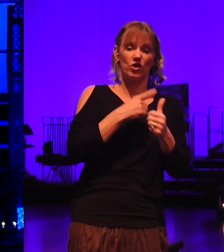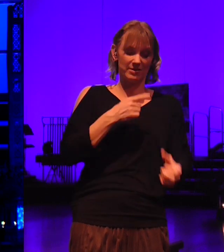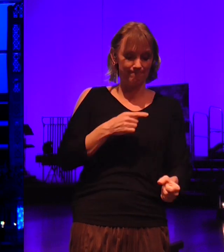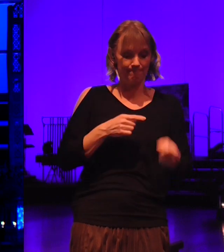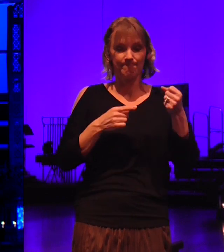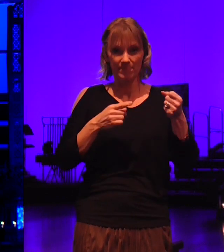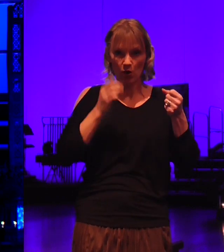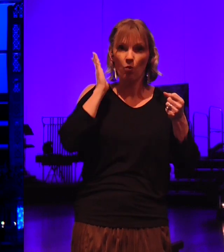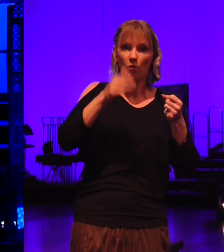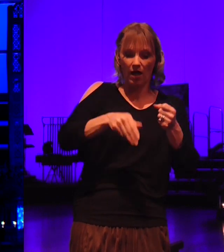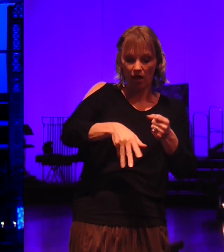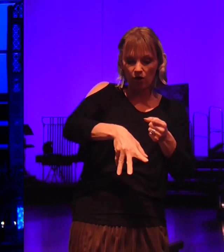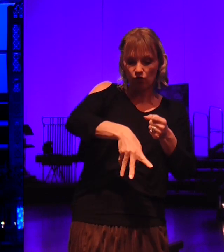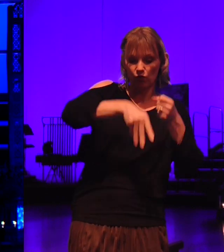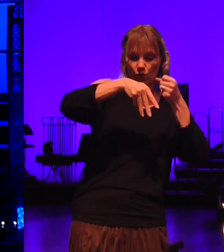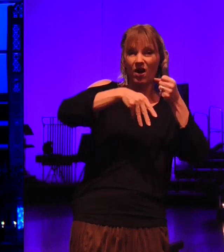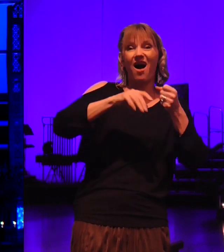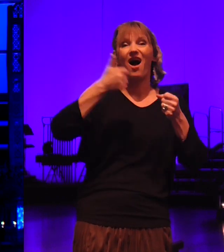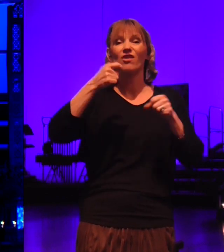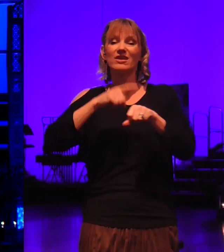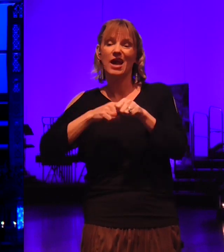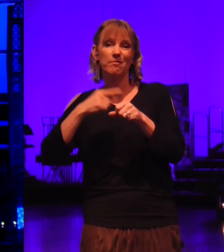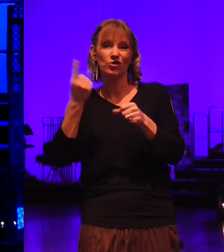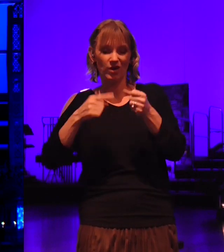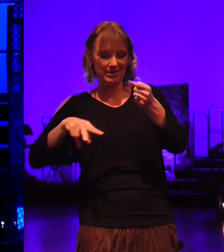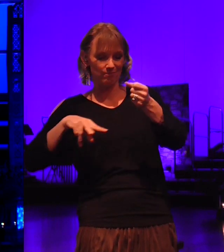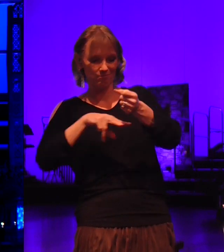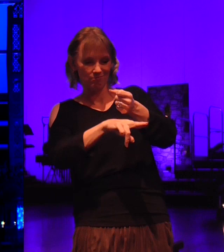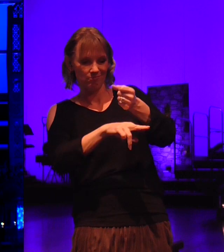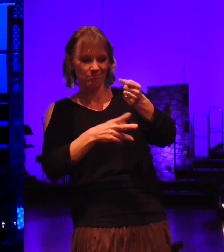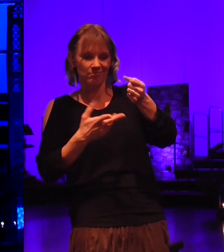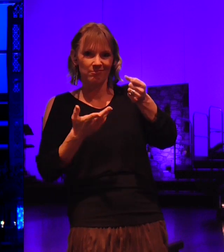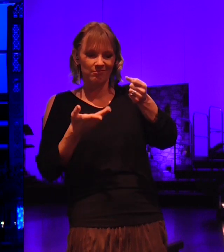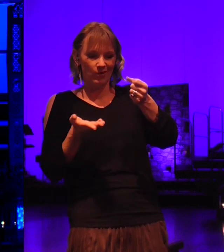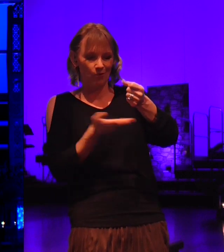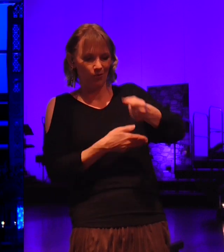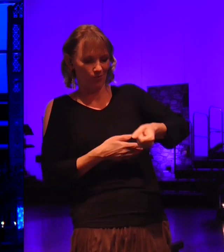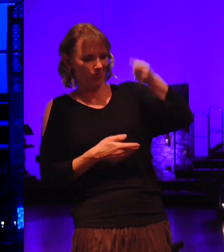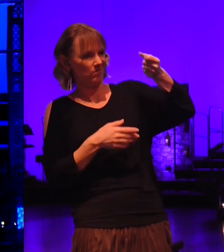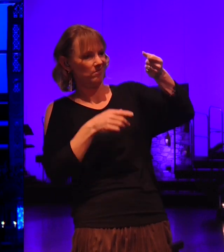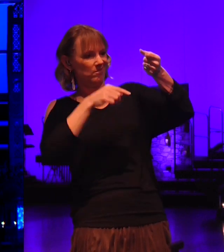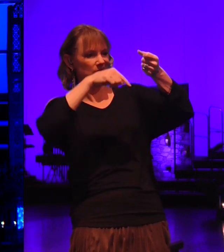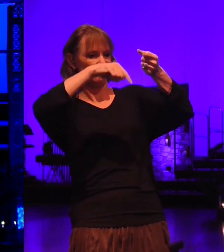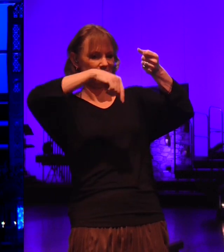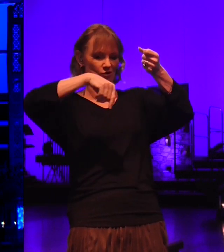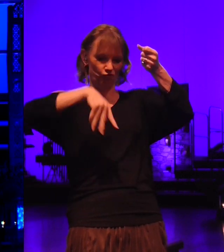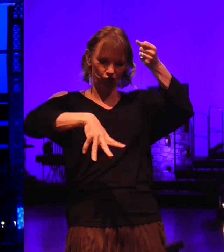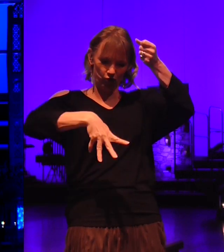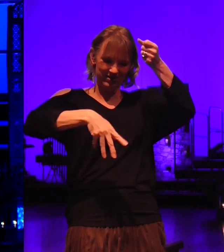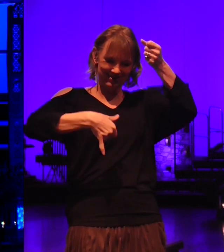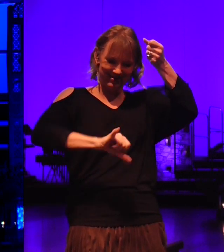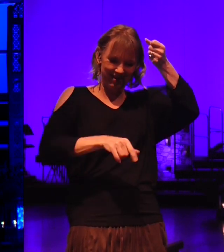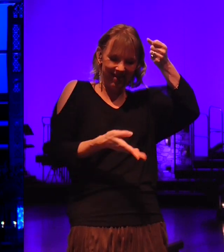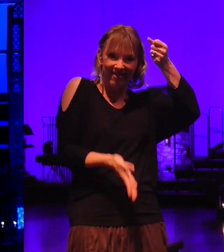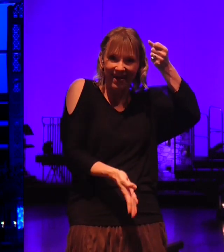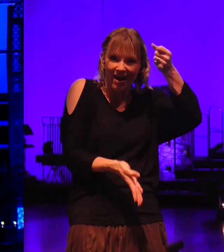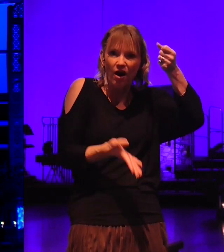times, you'll just tear off the top. Even if you don't get it all the first time, that's okay. It may take